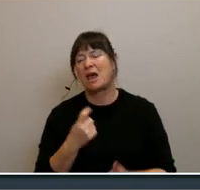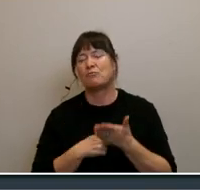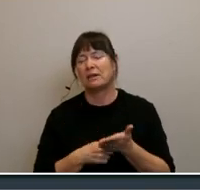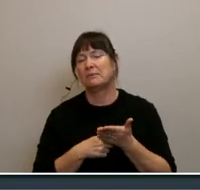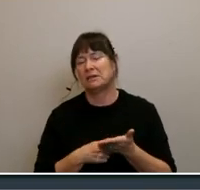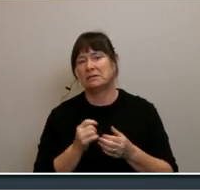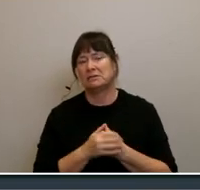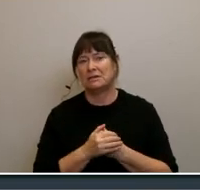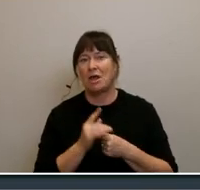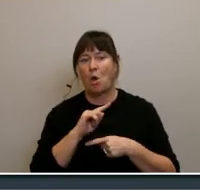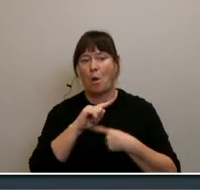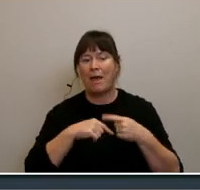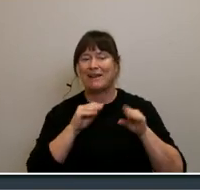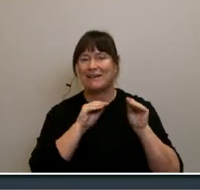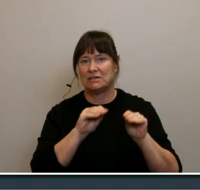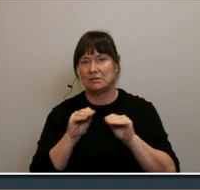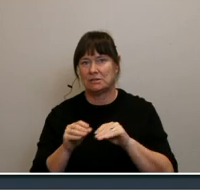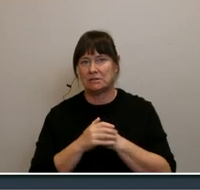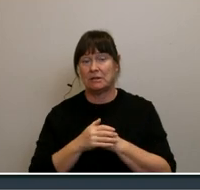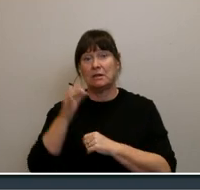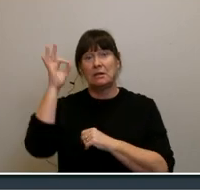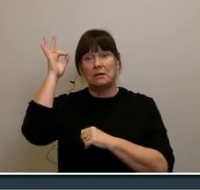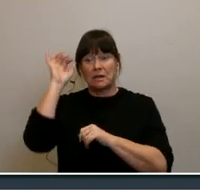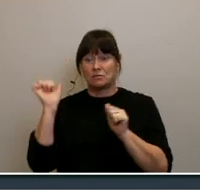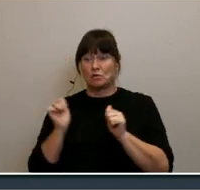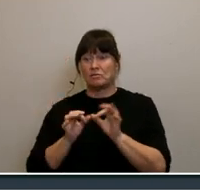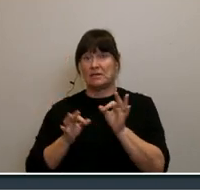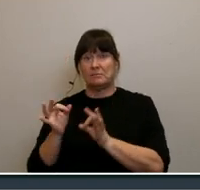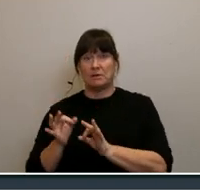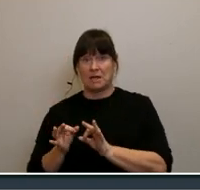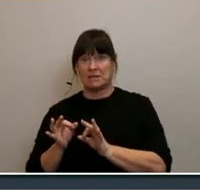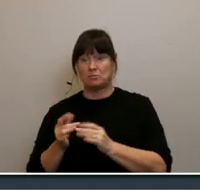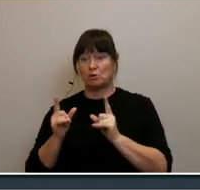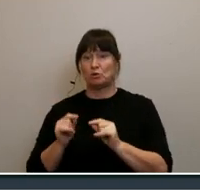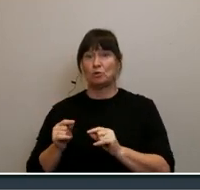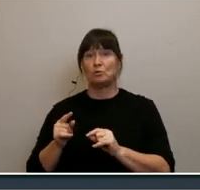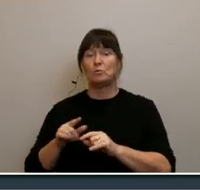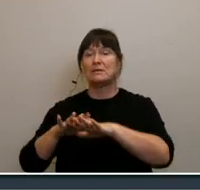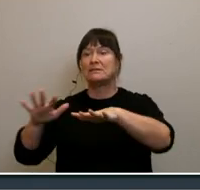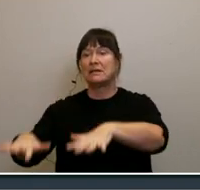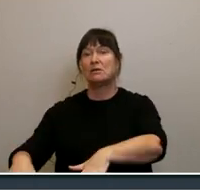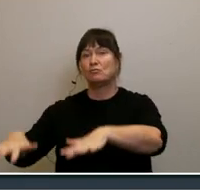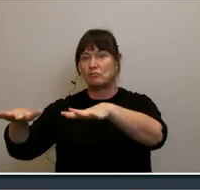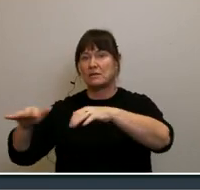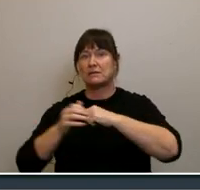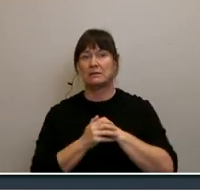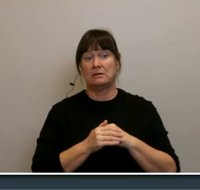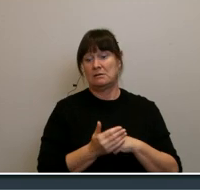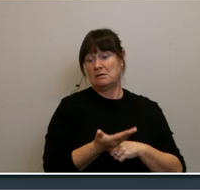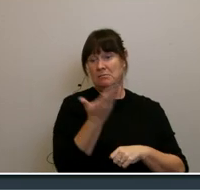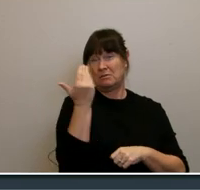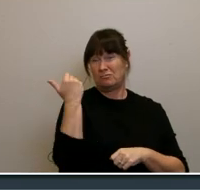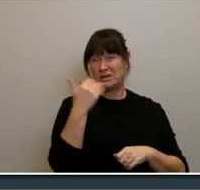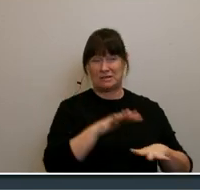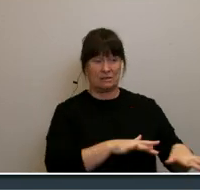recommendations. No doubt, Council already has plans to deal with rising sea levels and, after the recent floods,